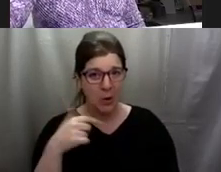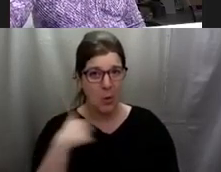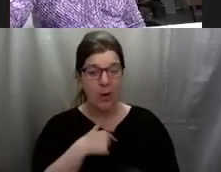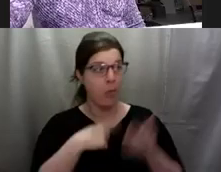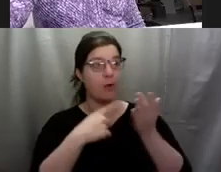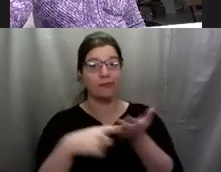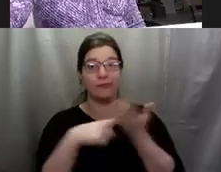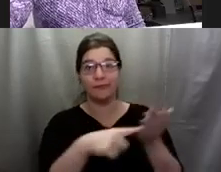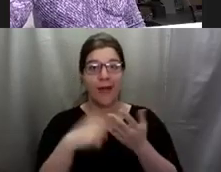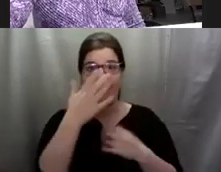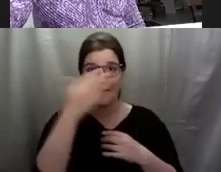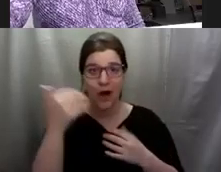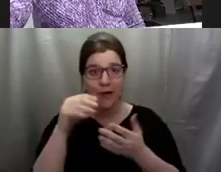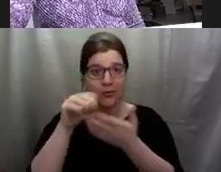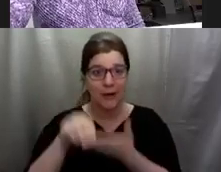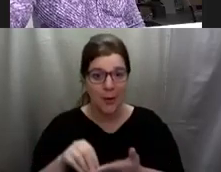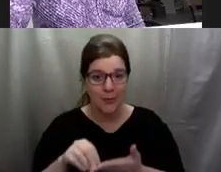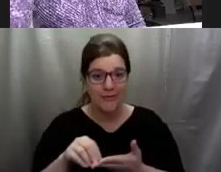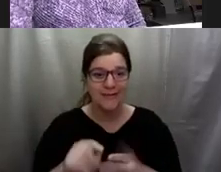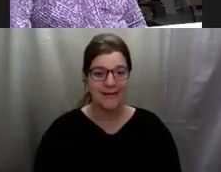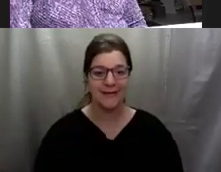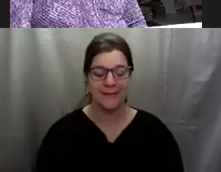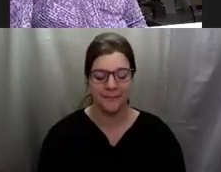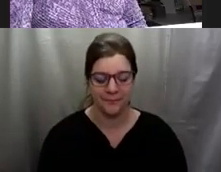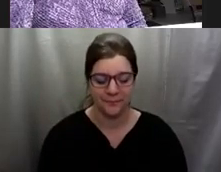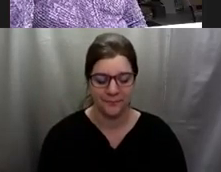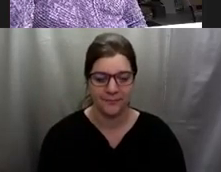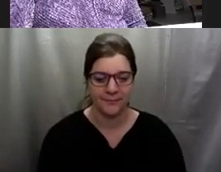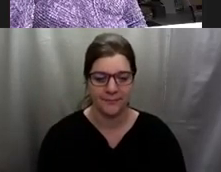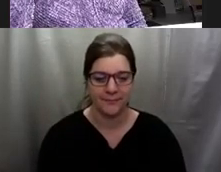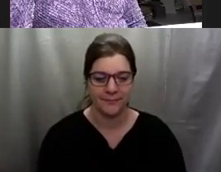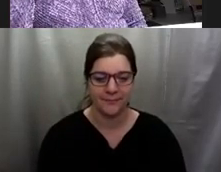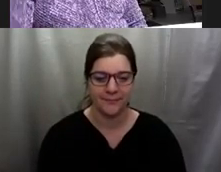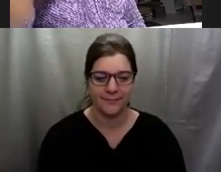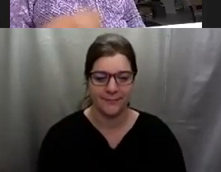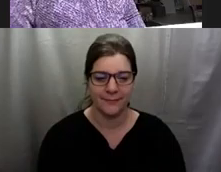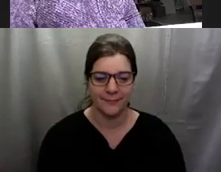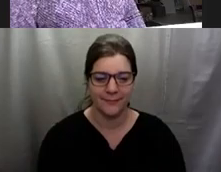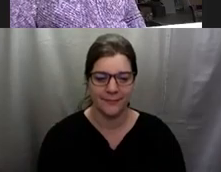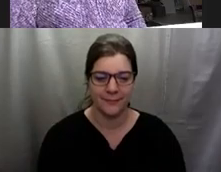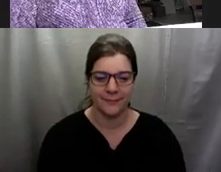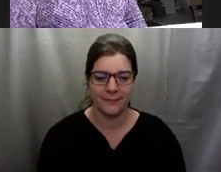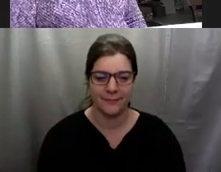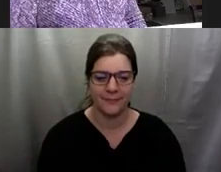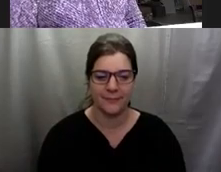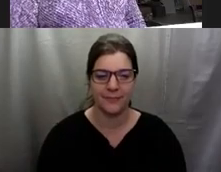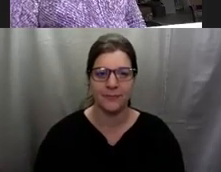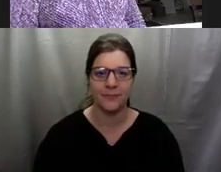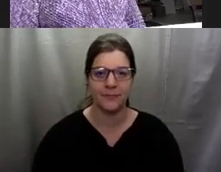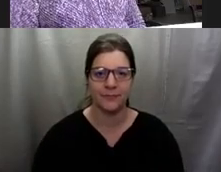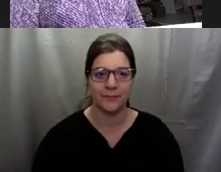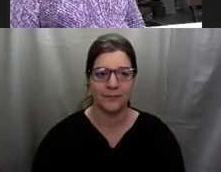took a few notes, but something that I thought of as we were just getting done and talking through, like,